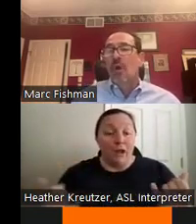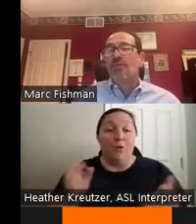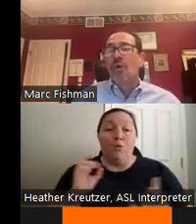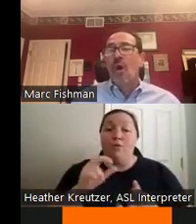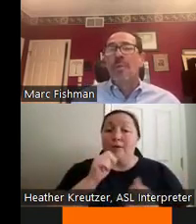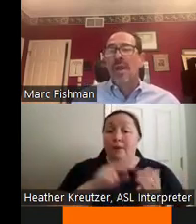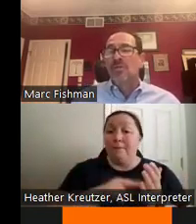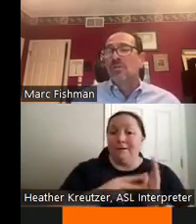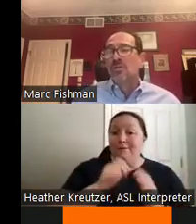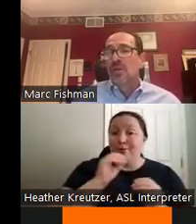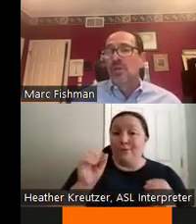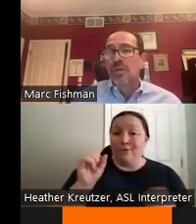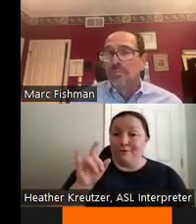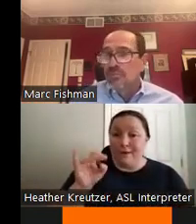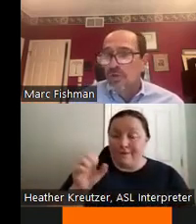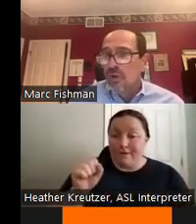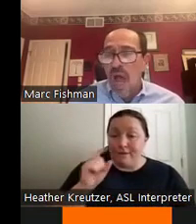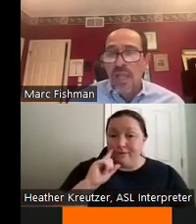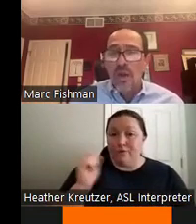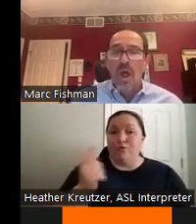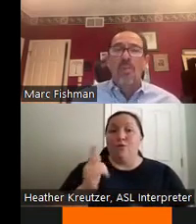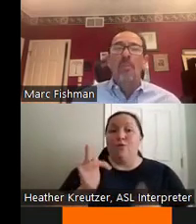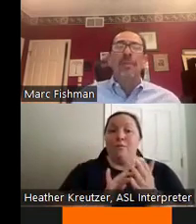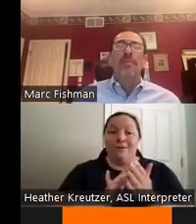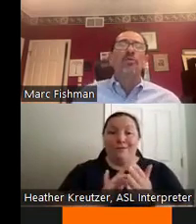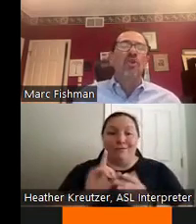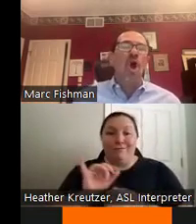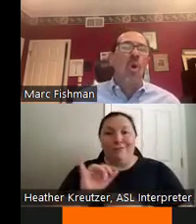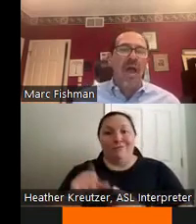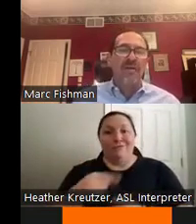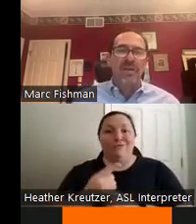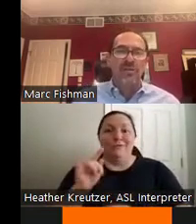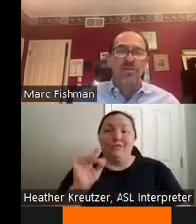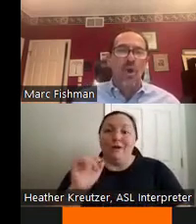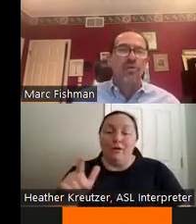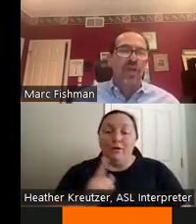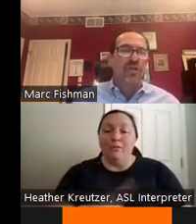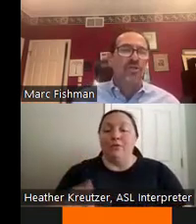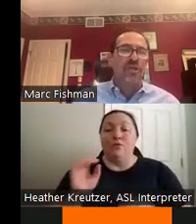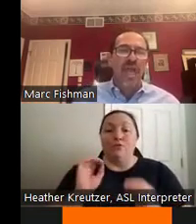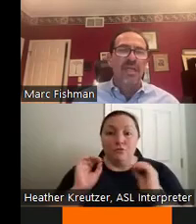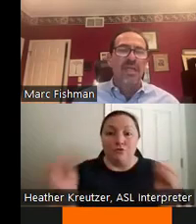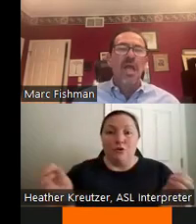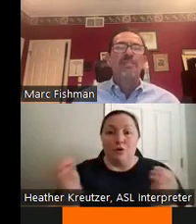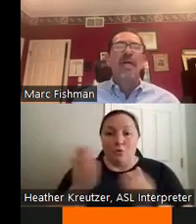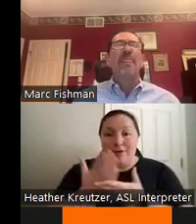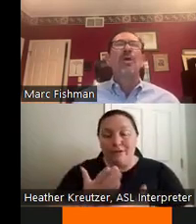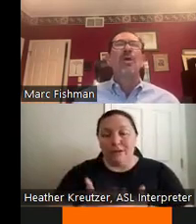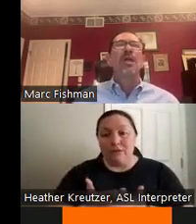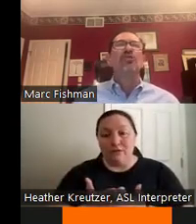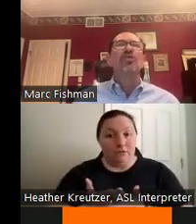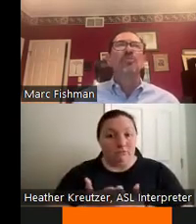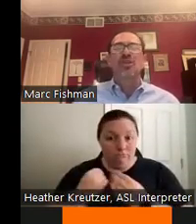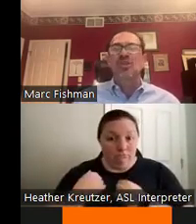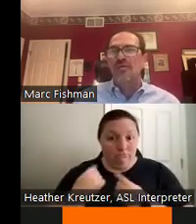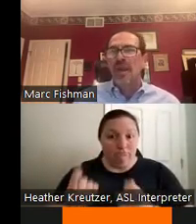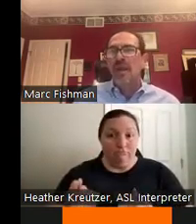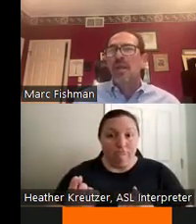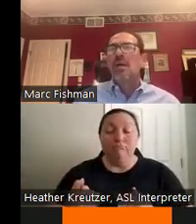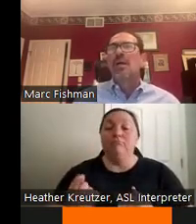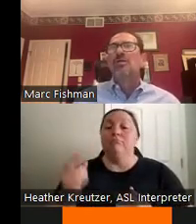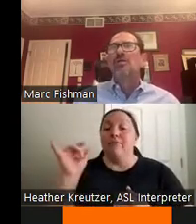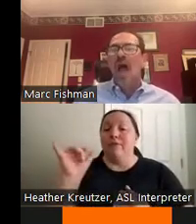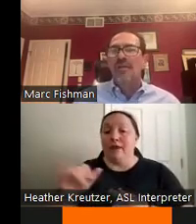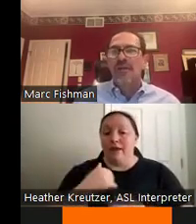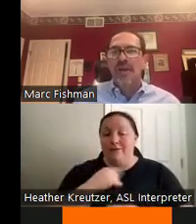effects like there are for all medicines, including just Tylenol, but there's no evidence, no signal to date that there is